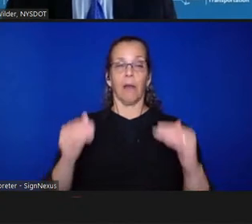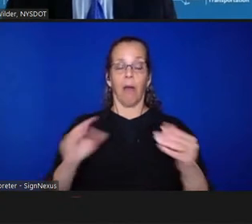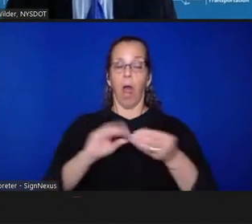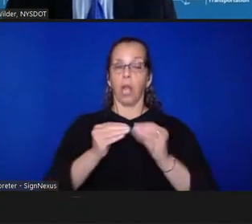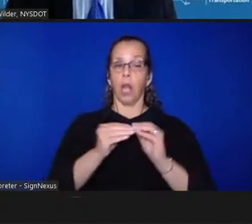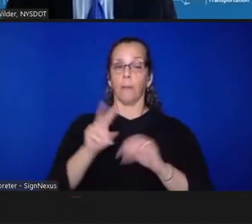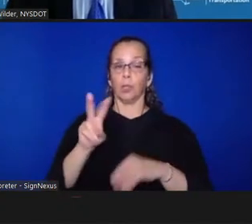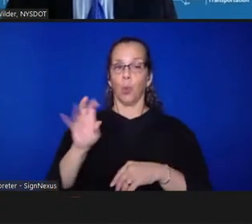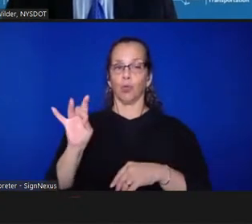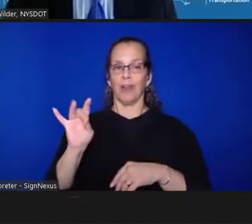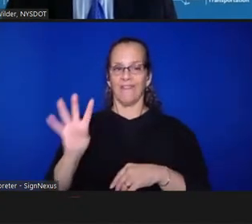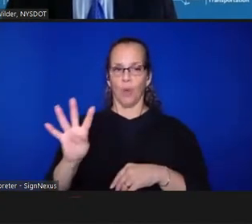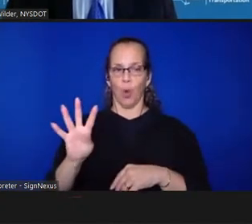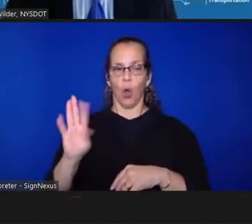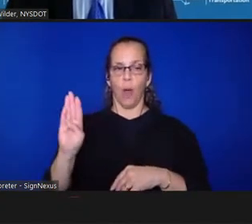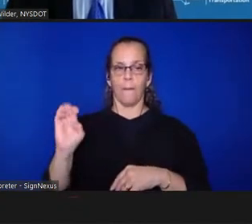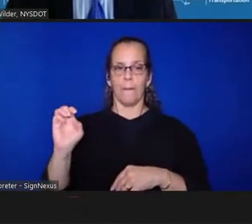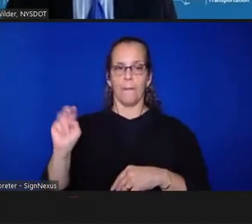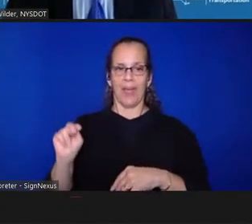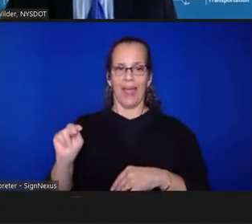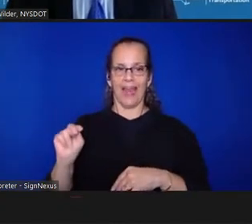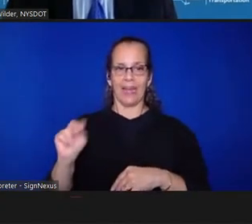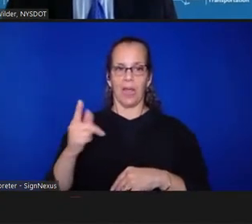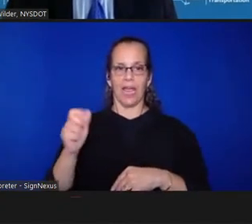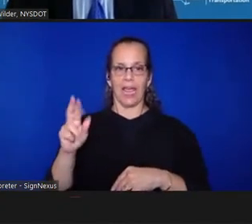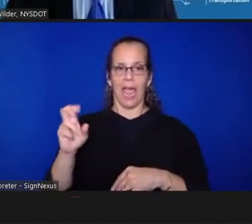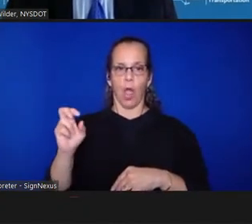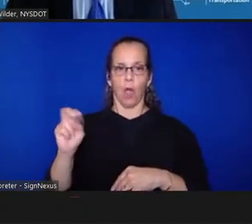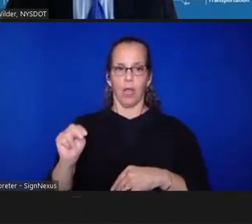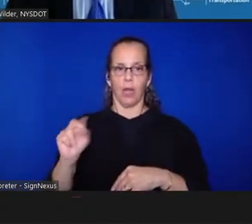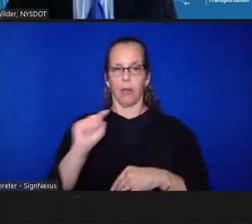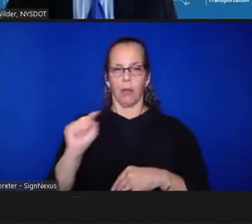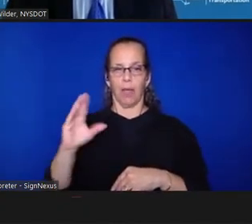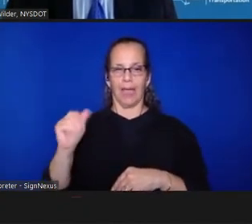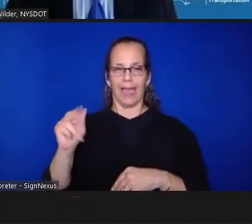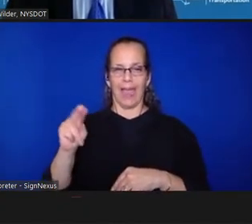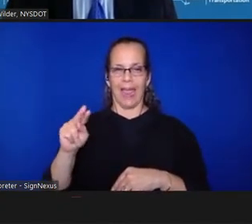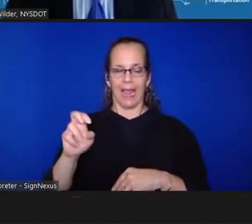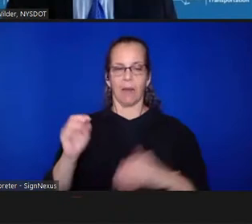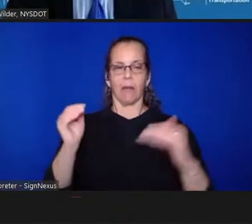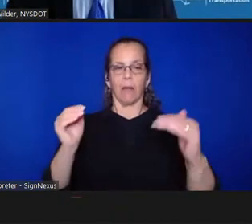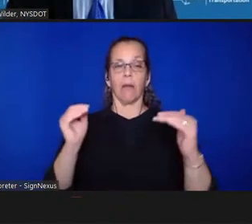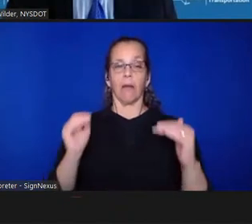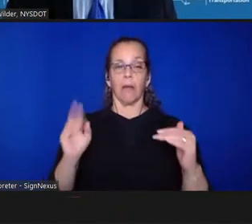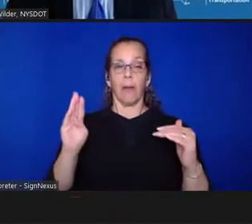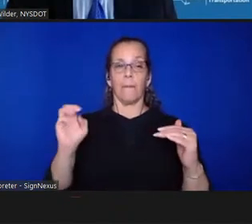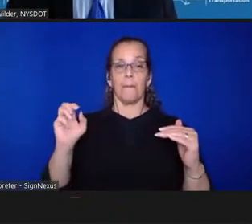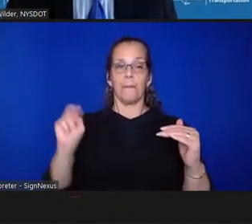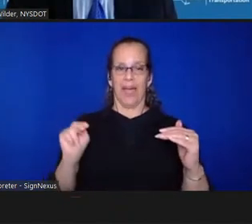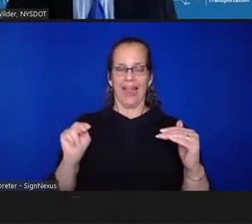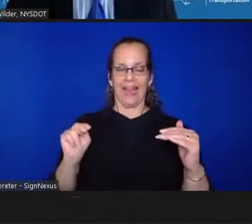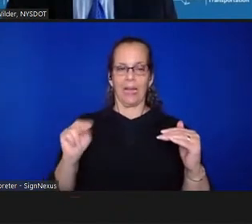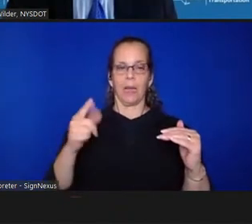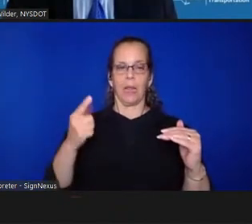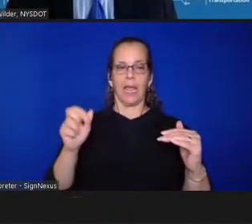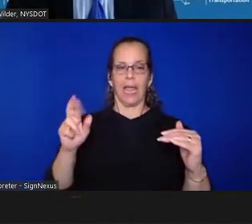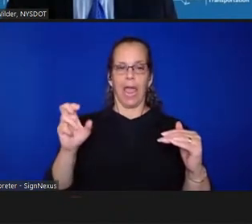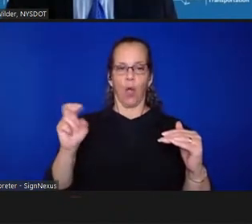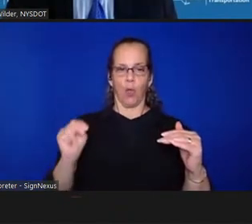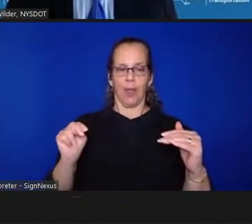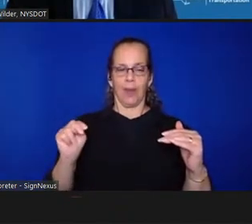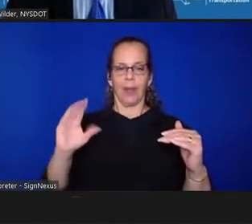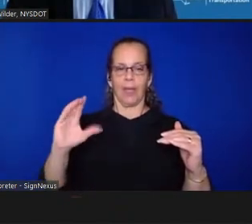speaker Ben Garen Kane our next speaker is Ben Garen Kane followed by